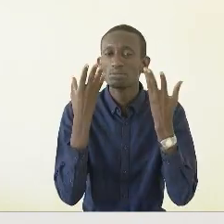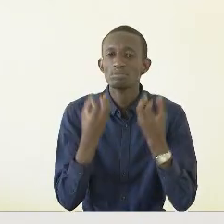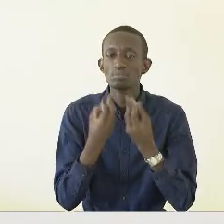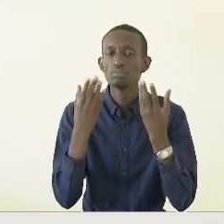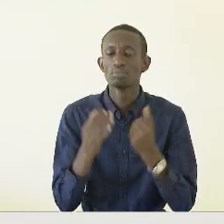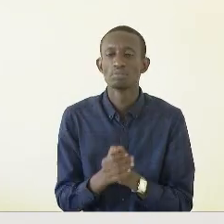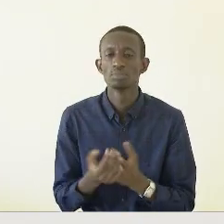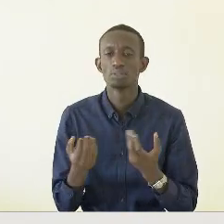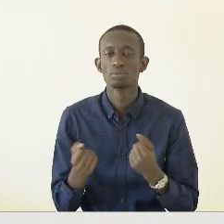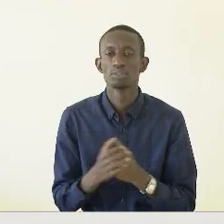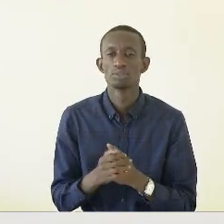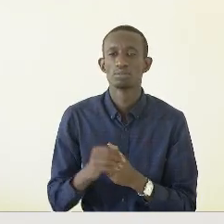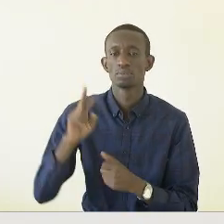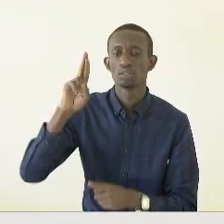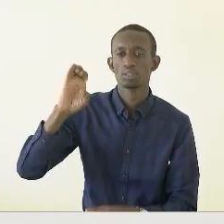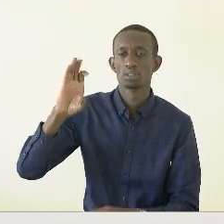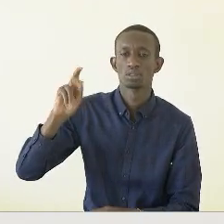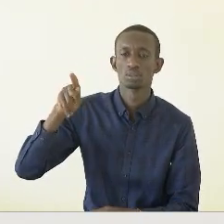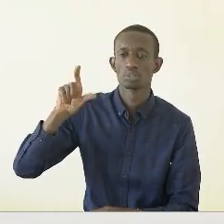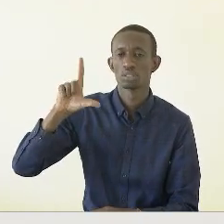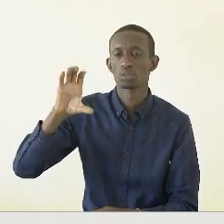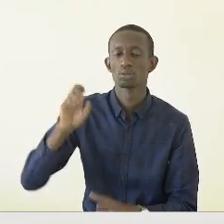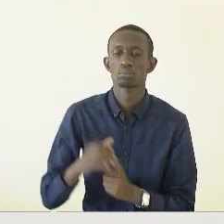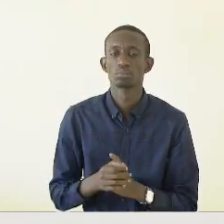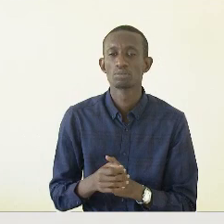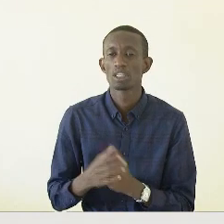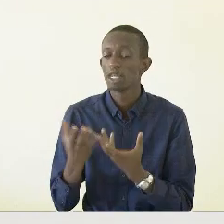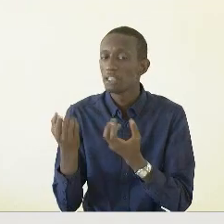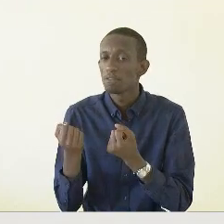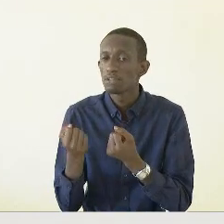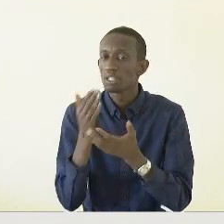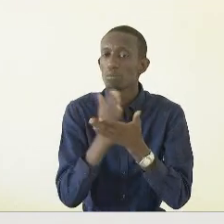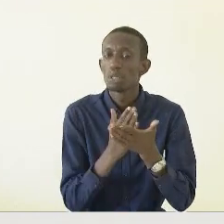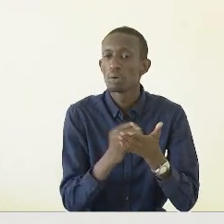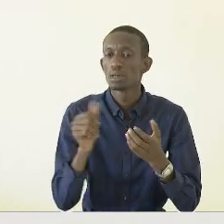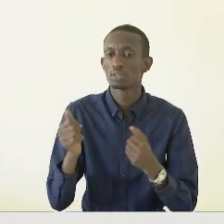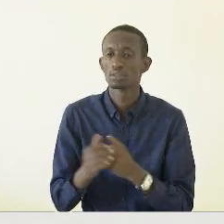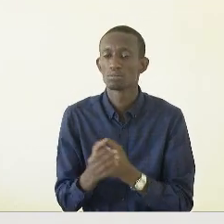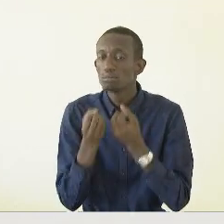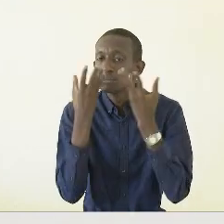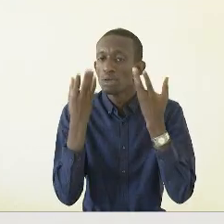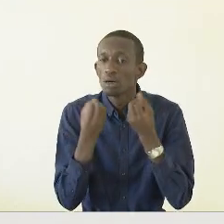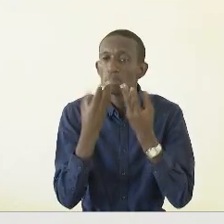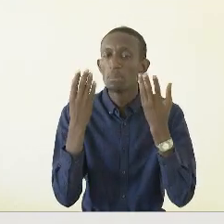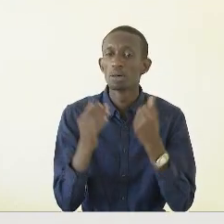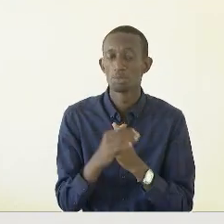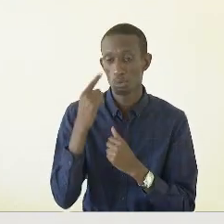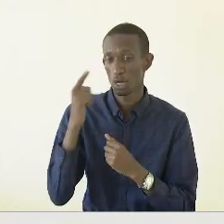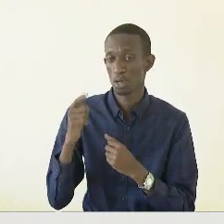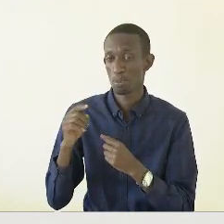has receptacle, which holds other parts of the flower because you can see other organs attached